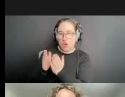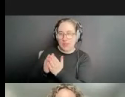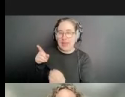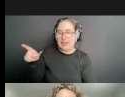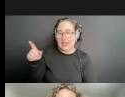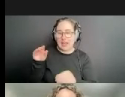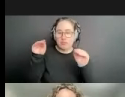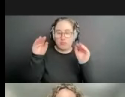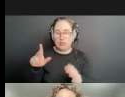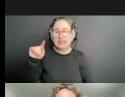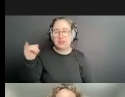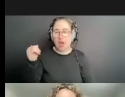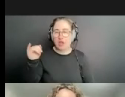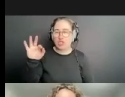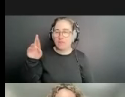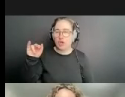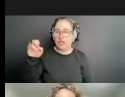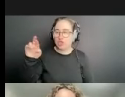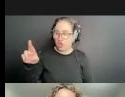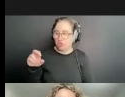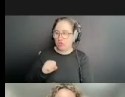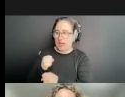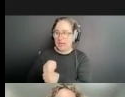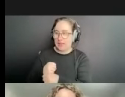Professor Taj Frazier created.